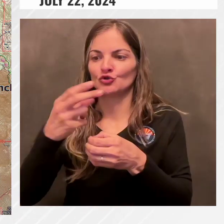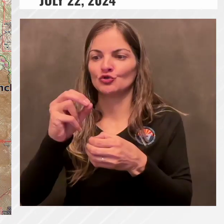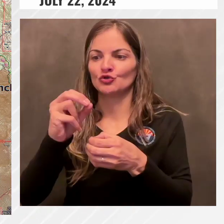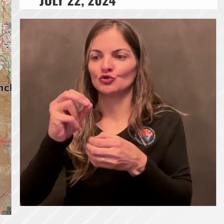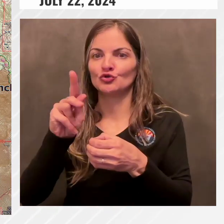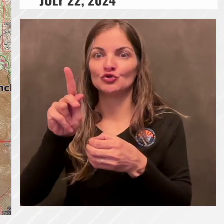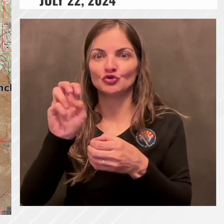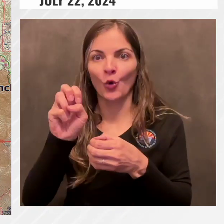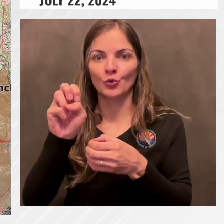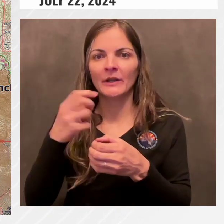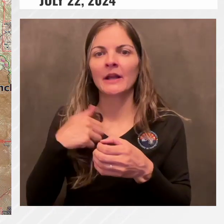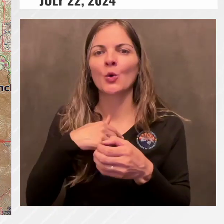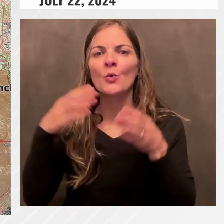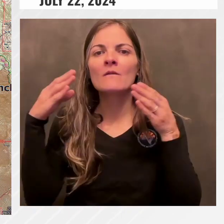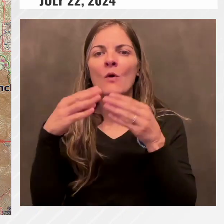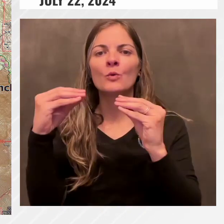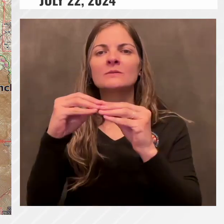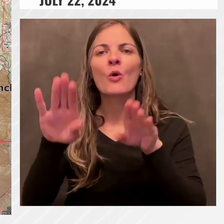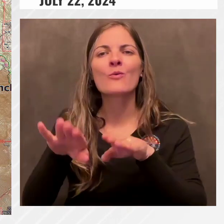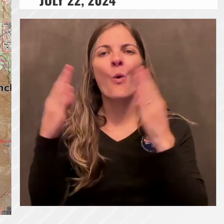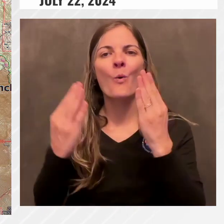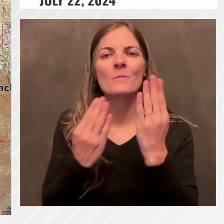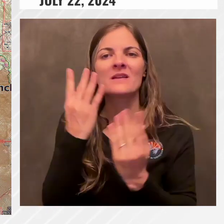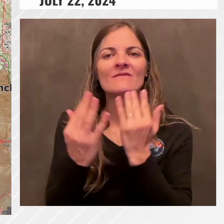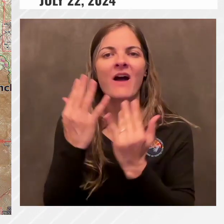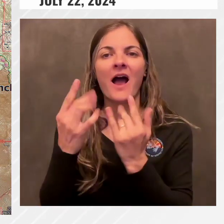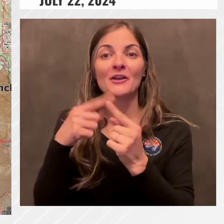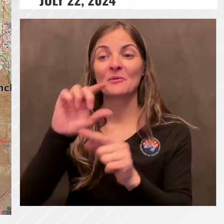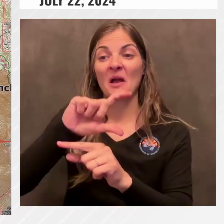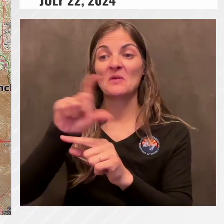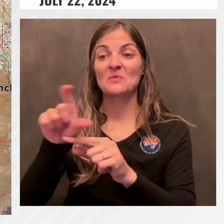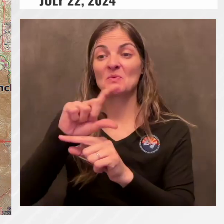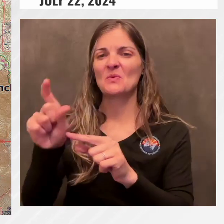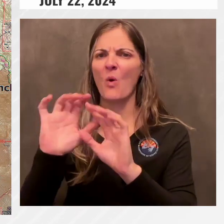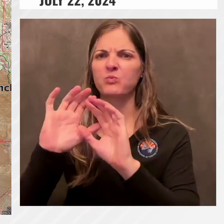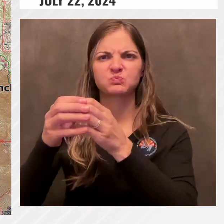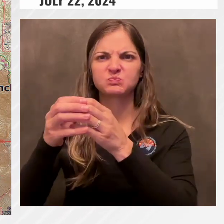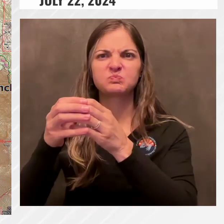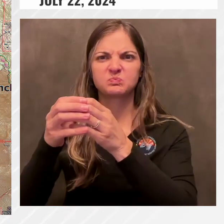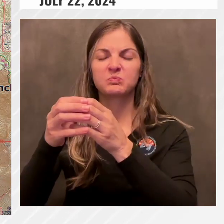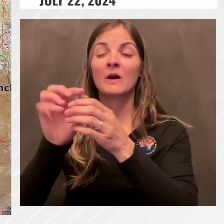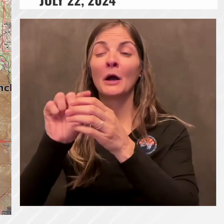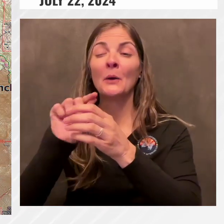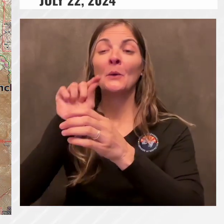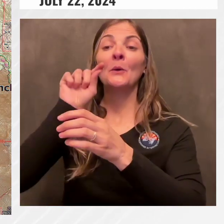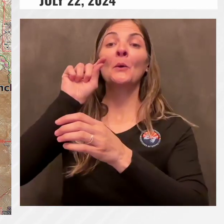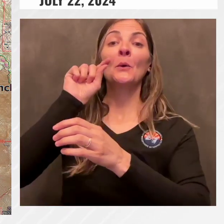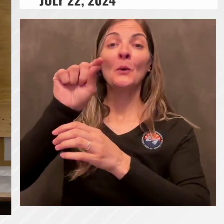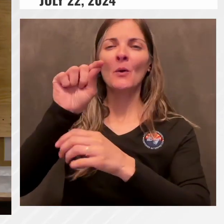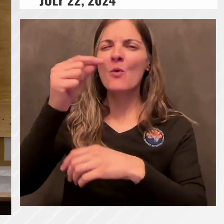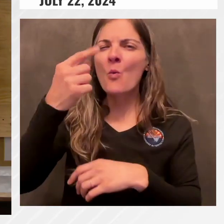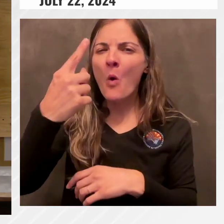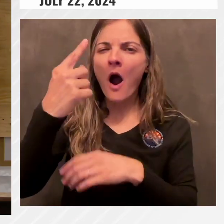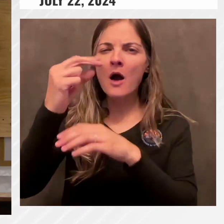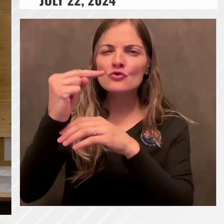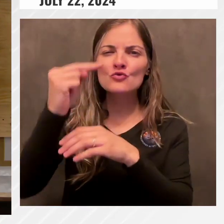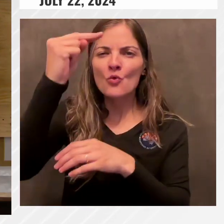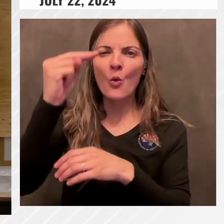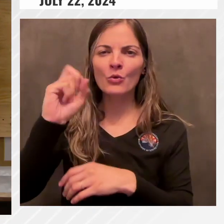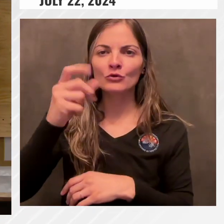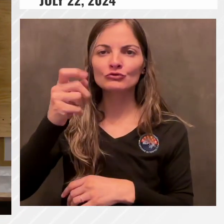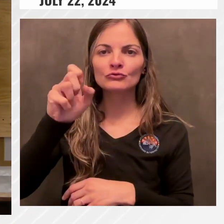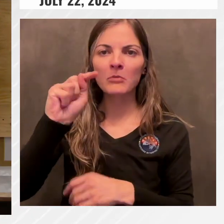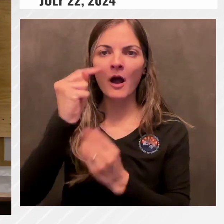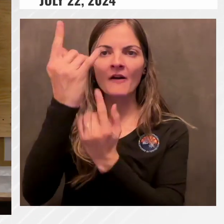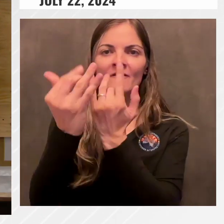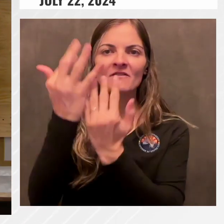This northernmost spot fire, that one's looking really good. Like I said yesterday, there's hand line on it,